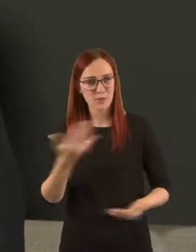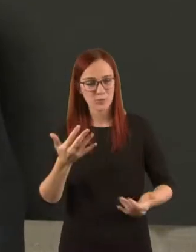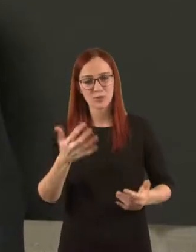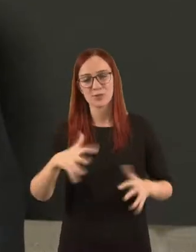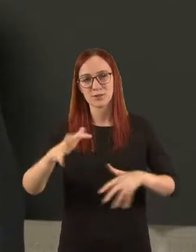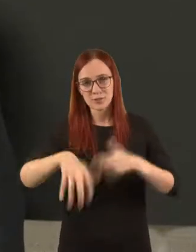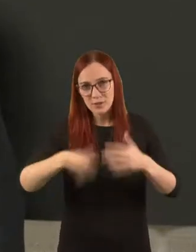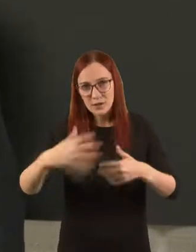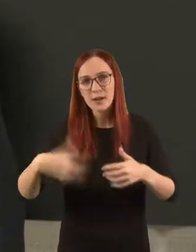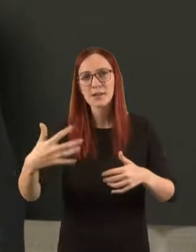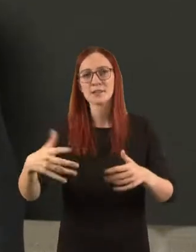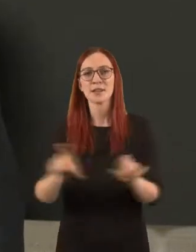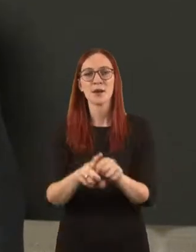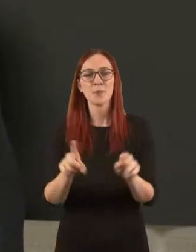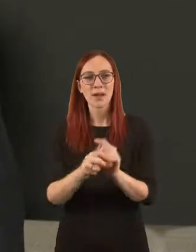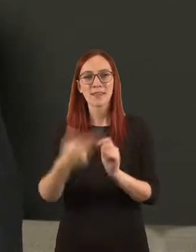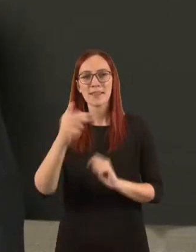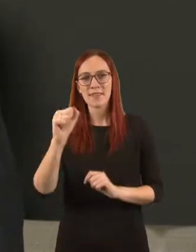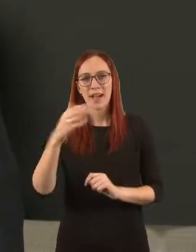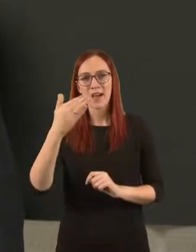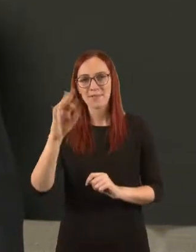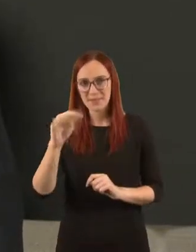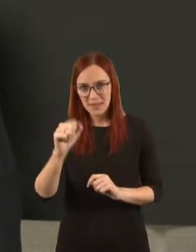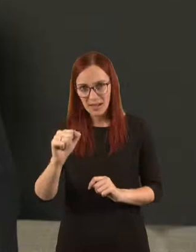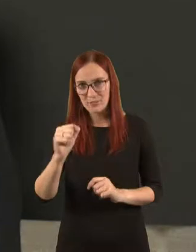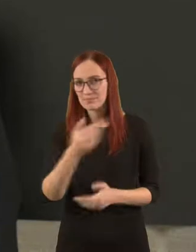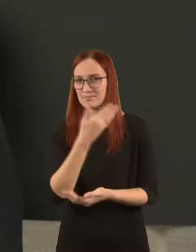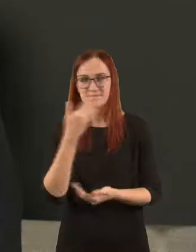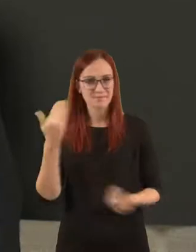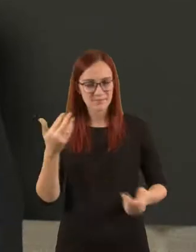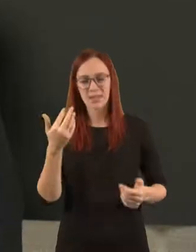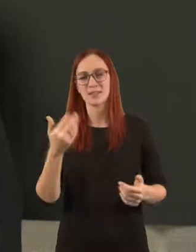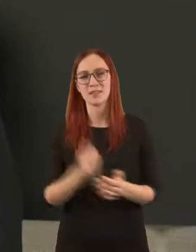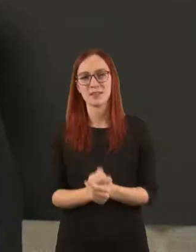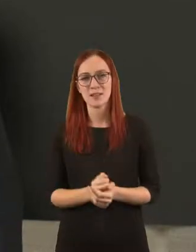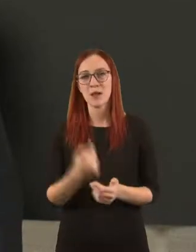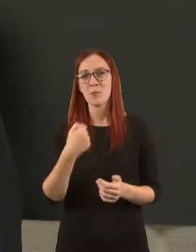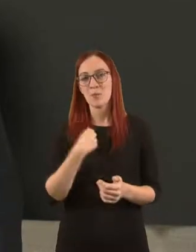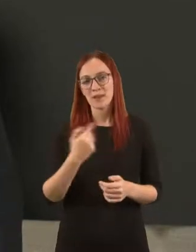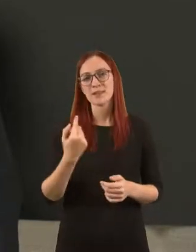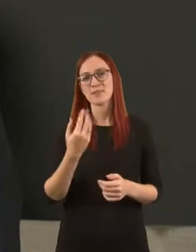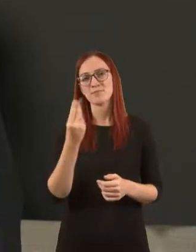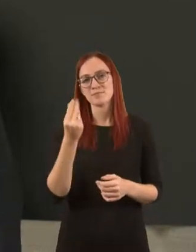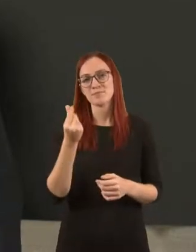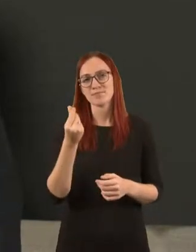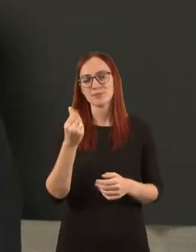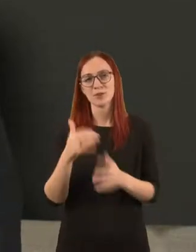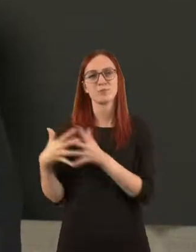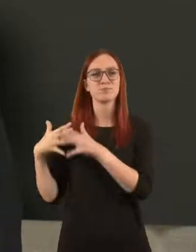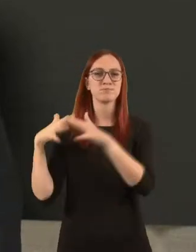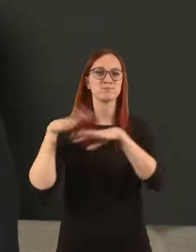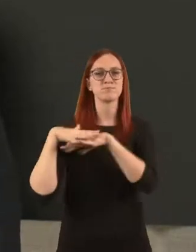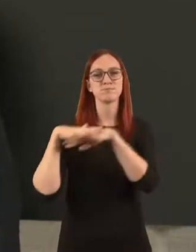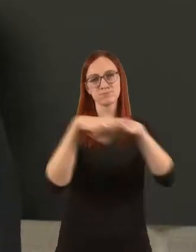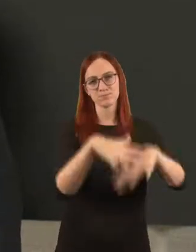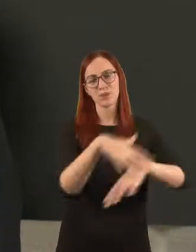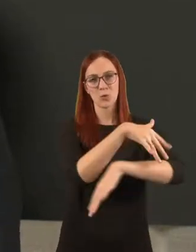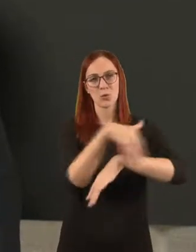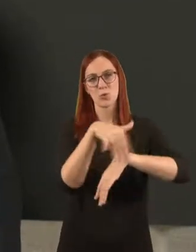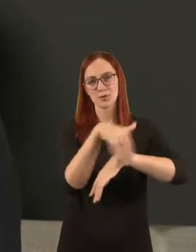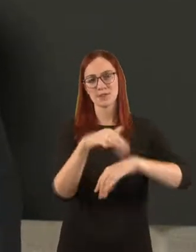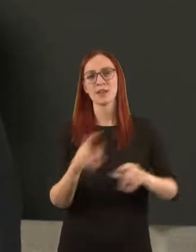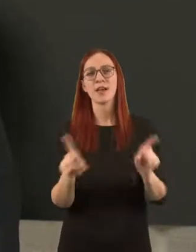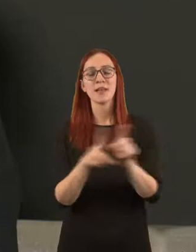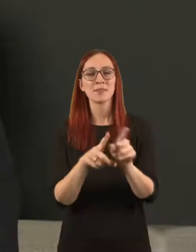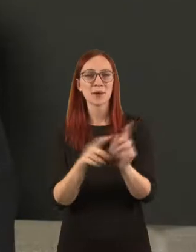country. Lithuania doesn't have any coal mines. It doesn't extract oil or gas. So this means